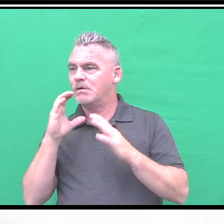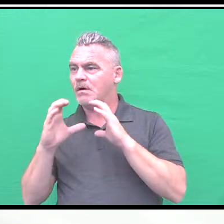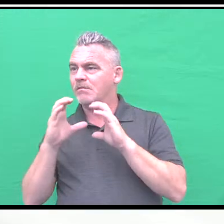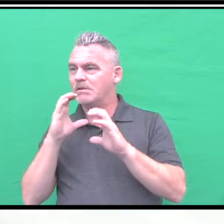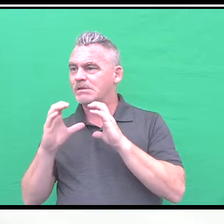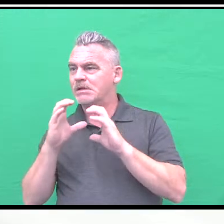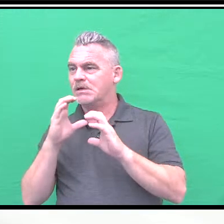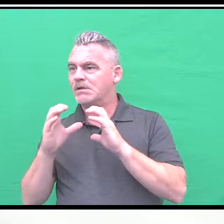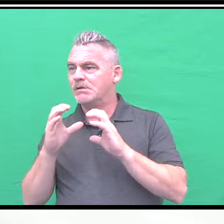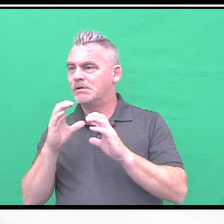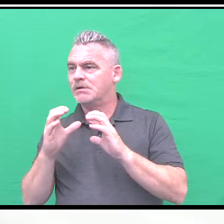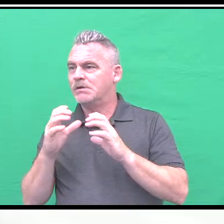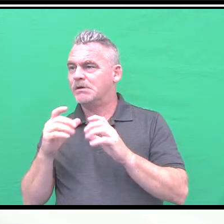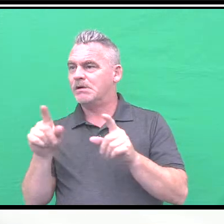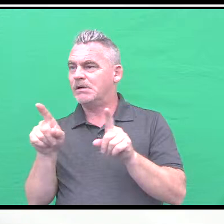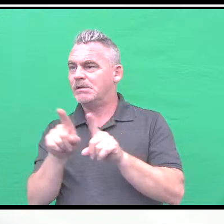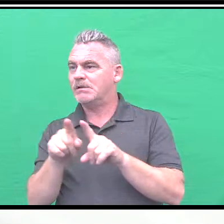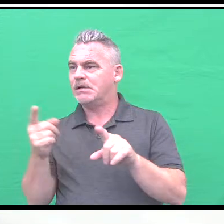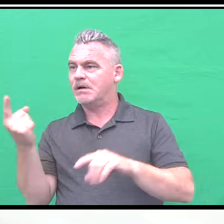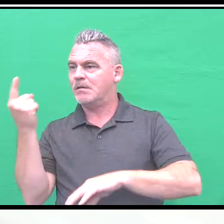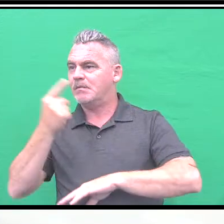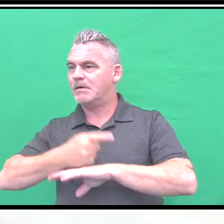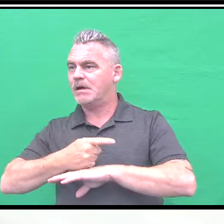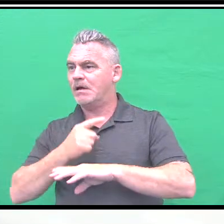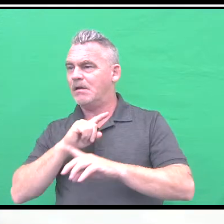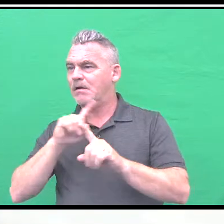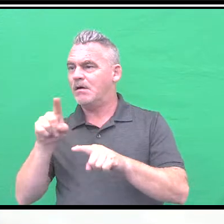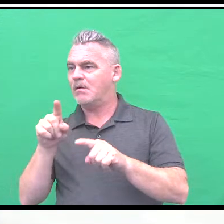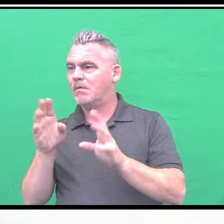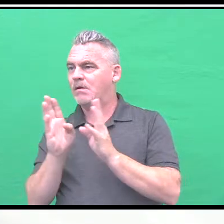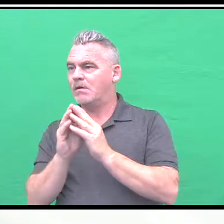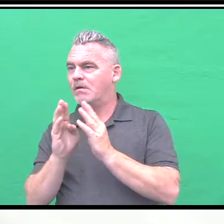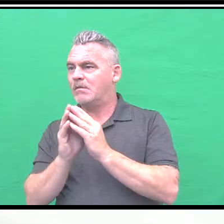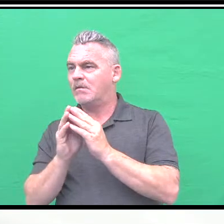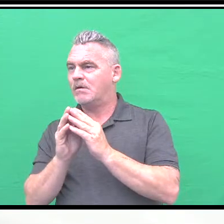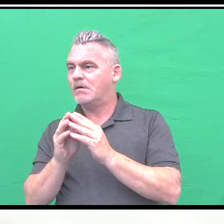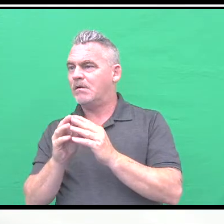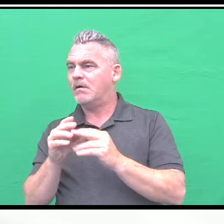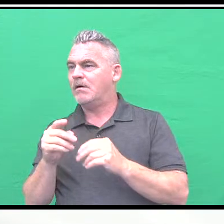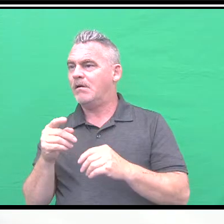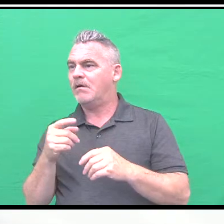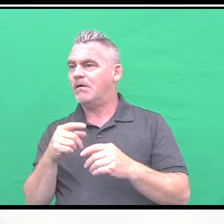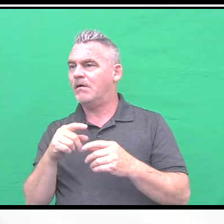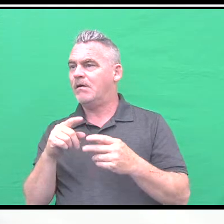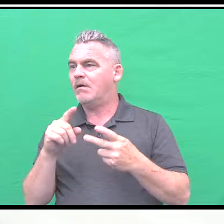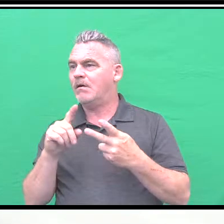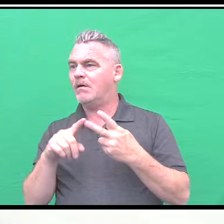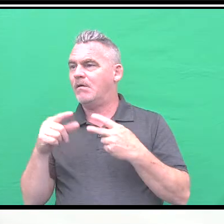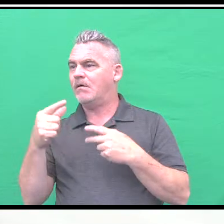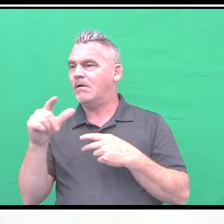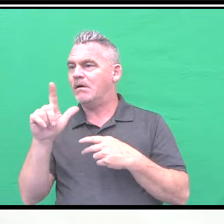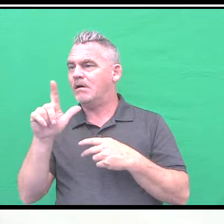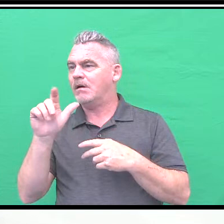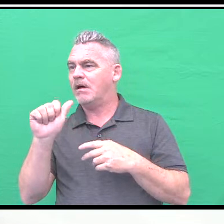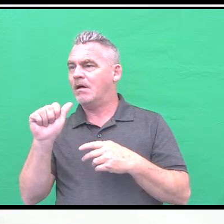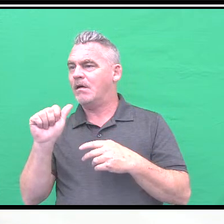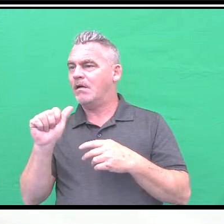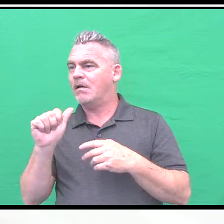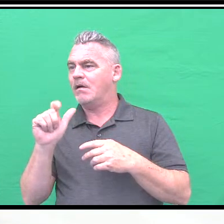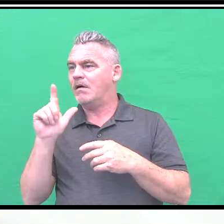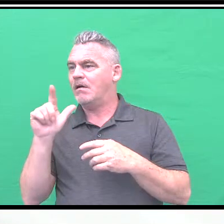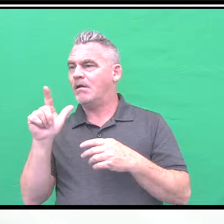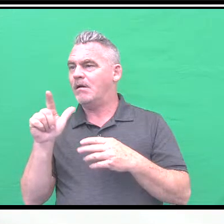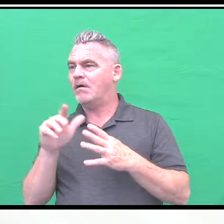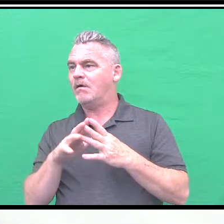Also, the same day, I attended the Black History Committee Gala in the Hilton Hotel. So it was a